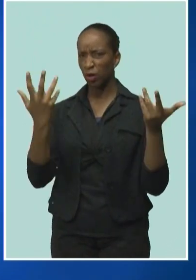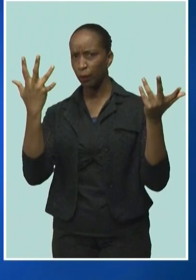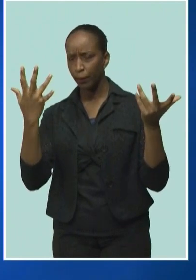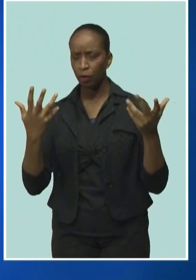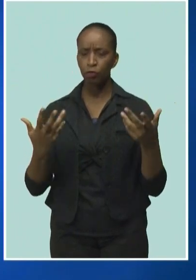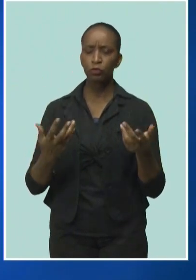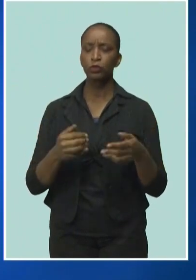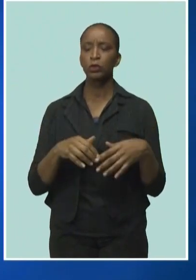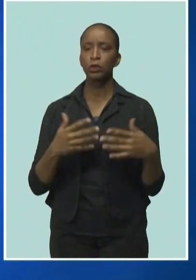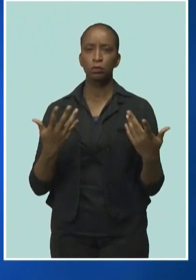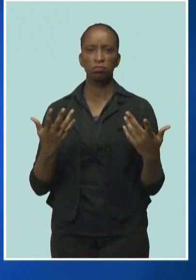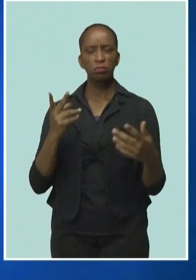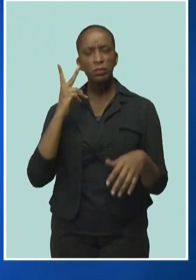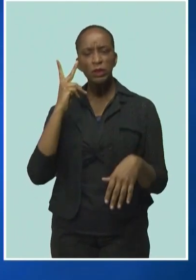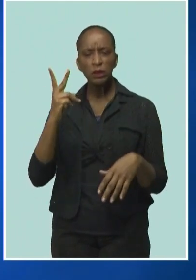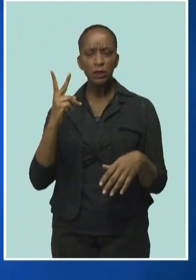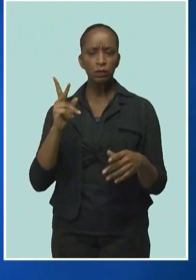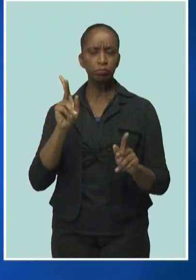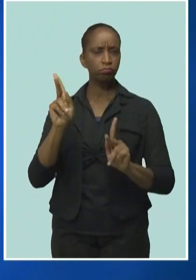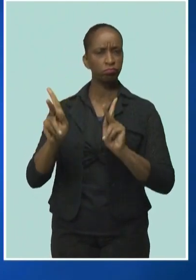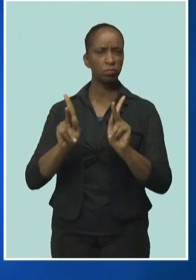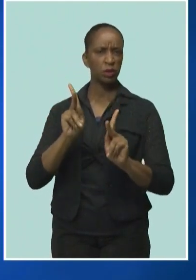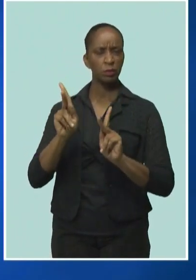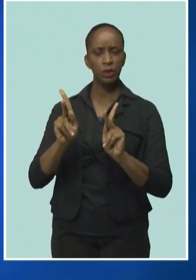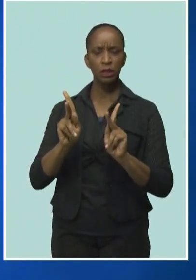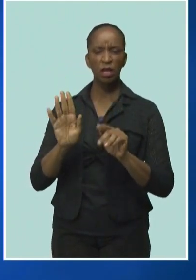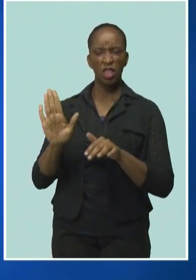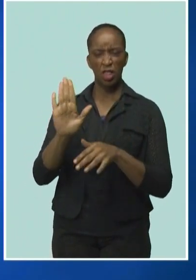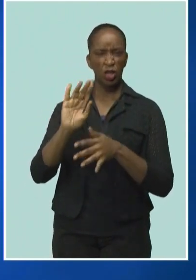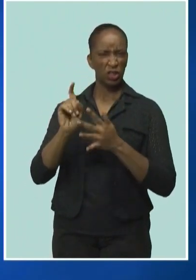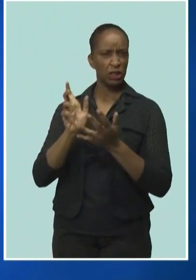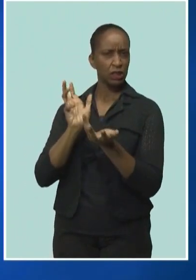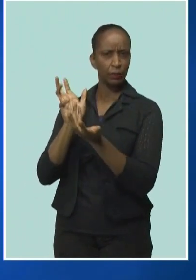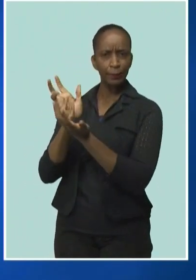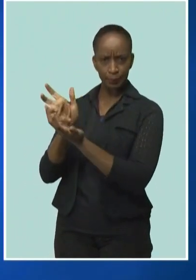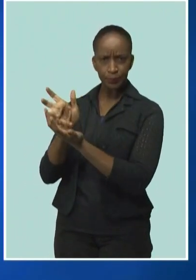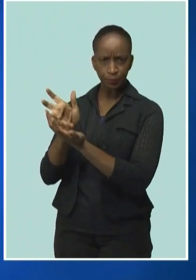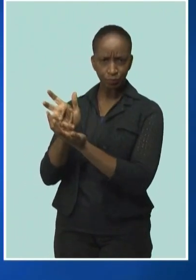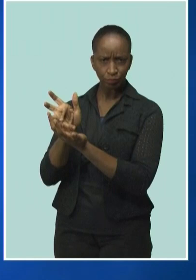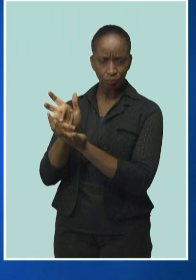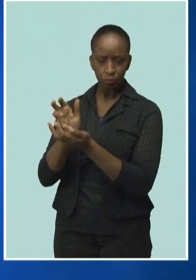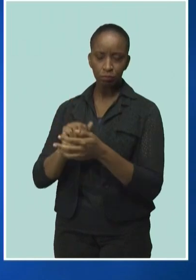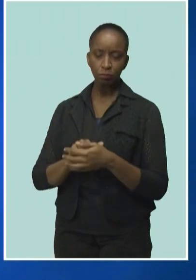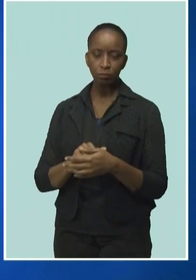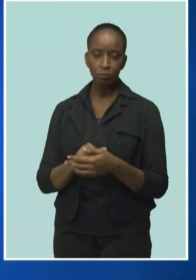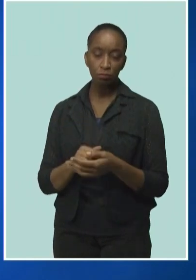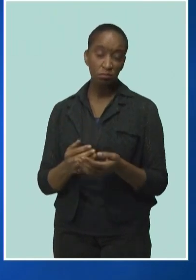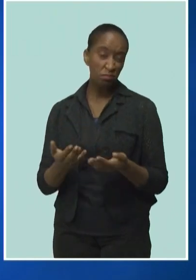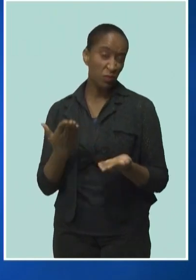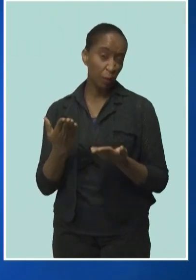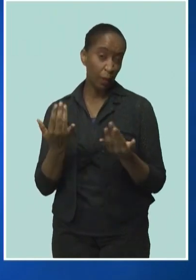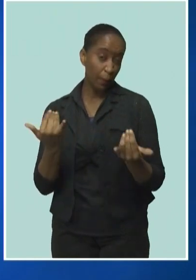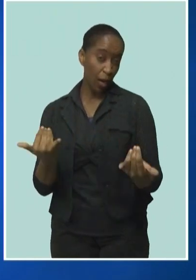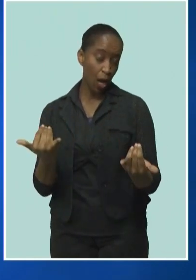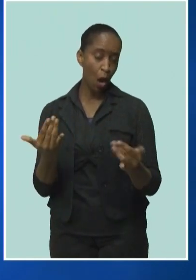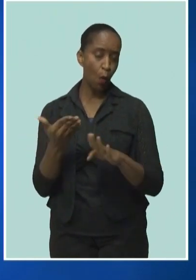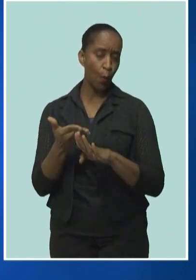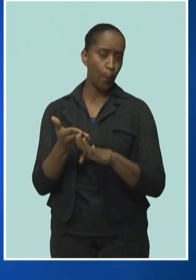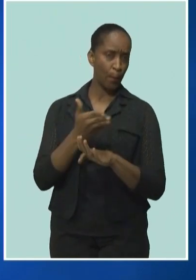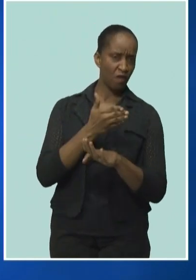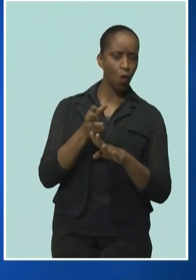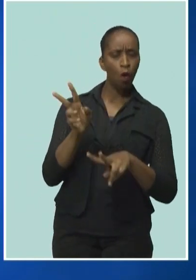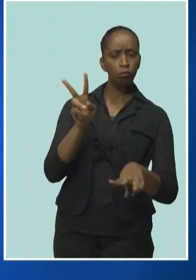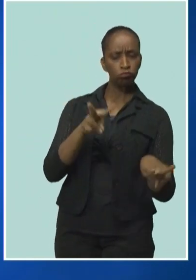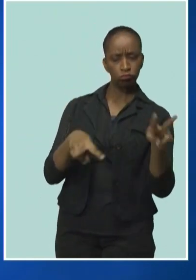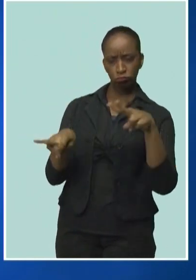to persons. I am appealing, if it is not done now, will it assess the area before putting